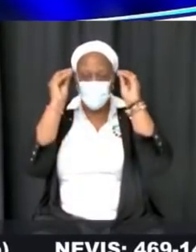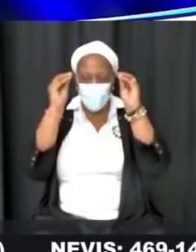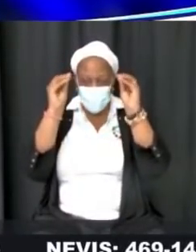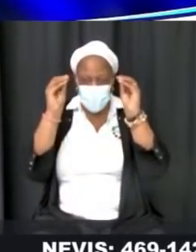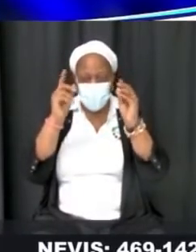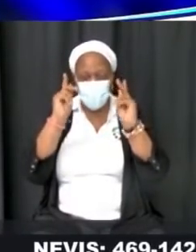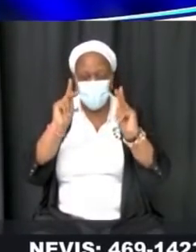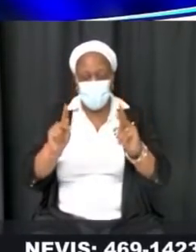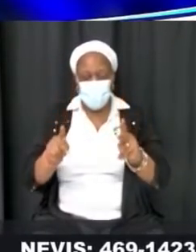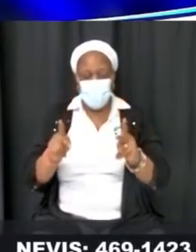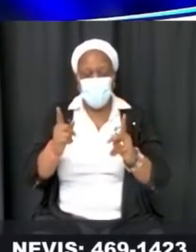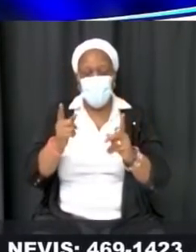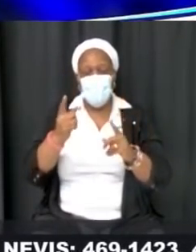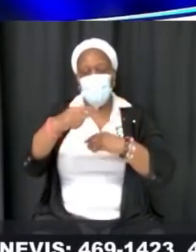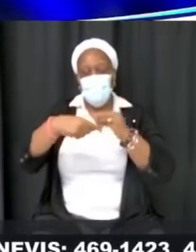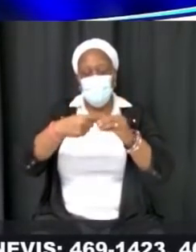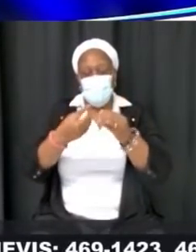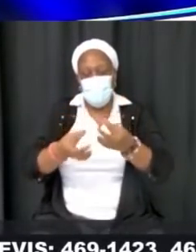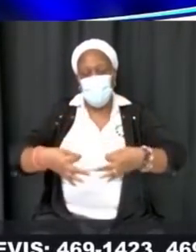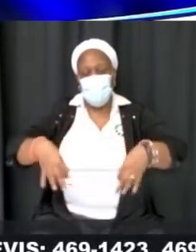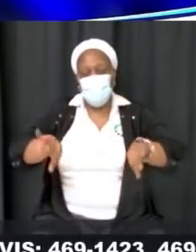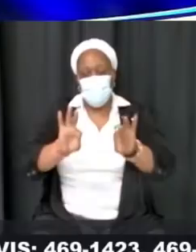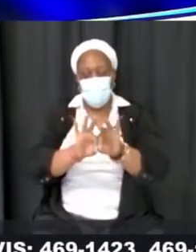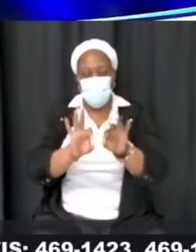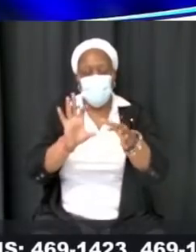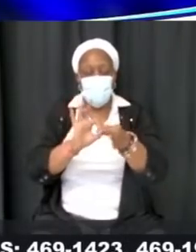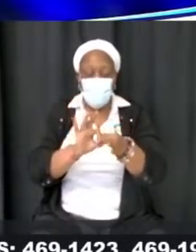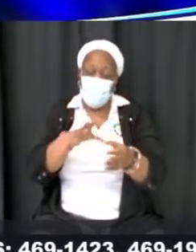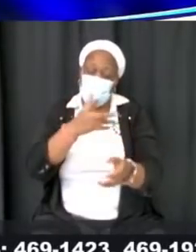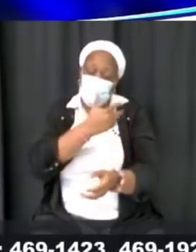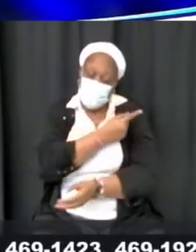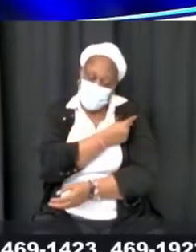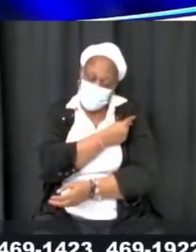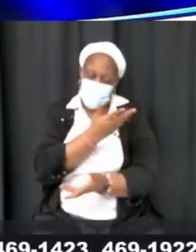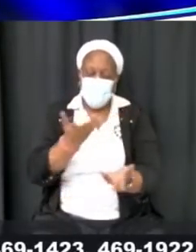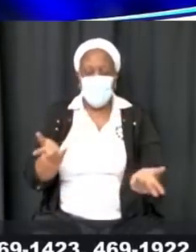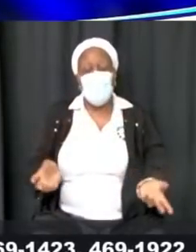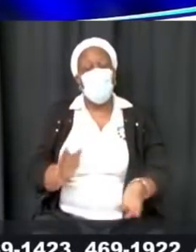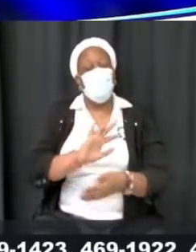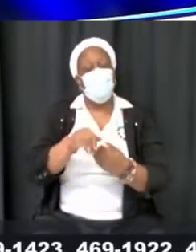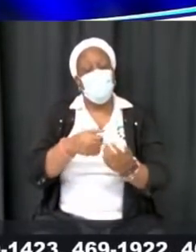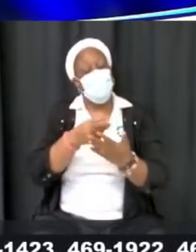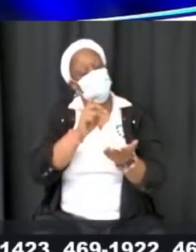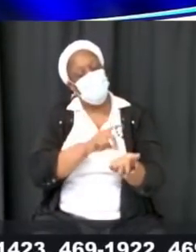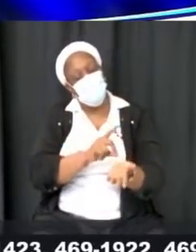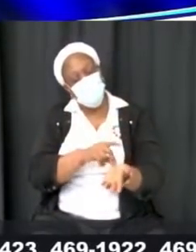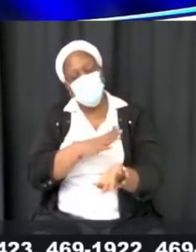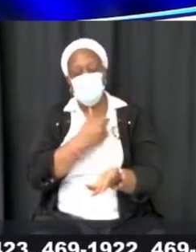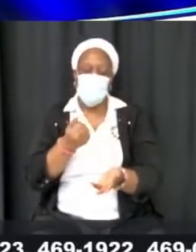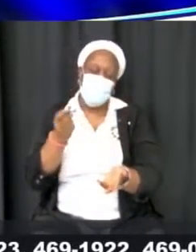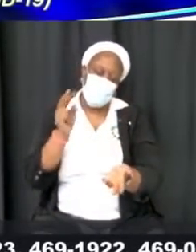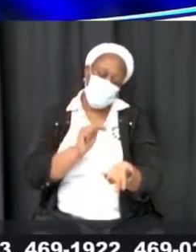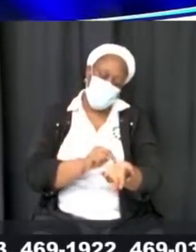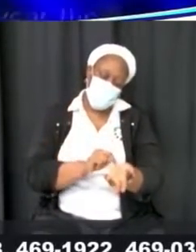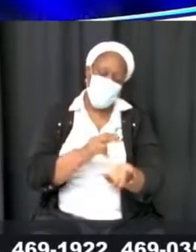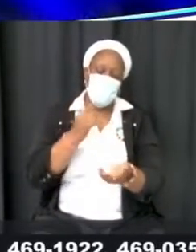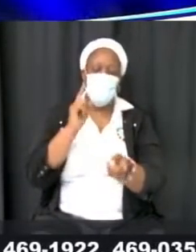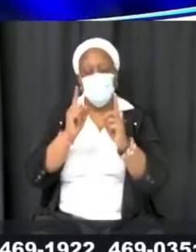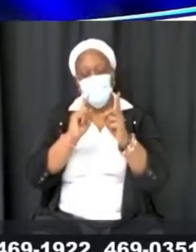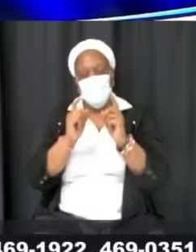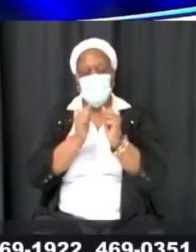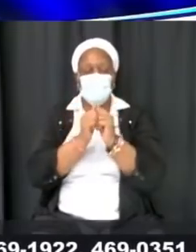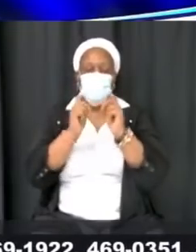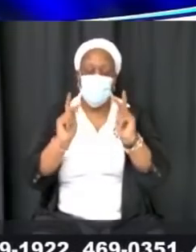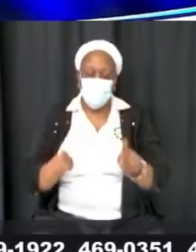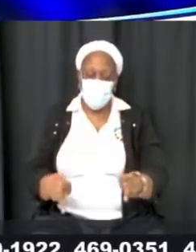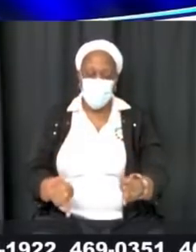that the Federation of St. Kitts and Nevis is in a much safer place today compared to the 22nd of